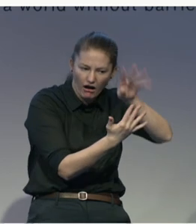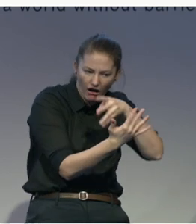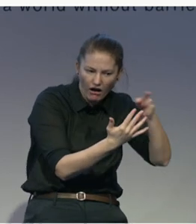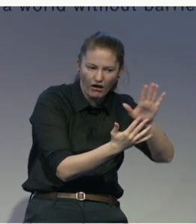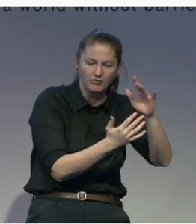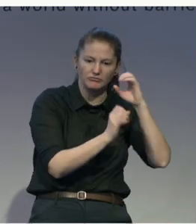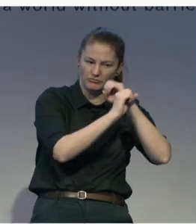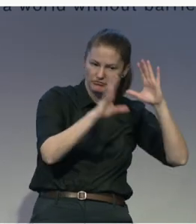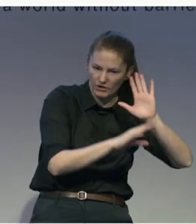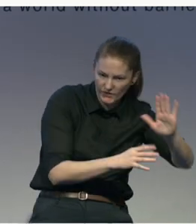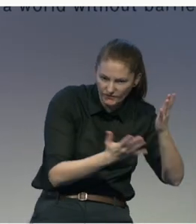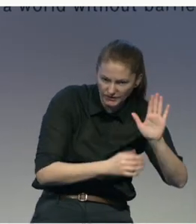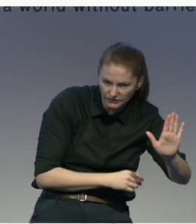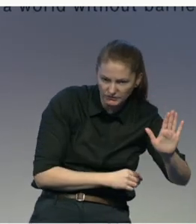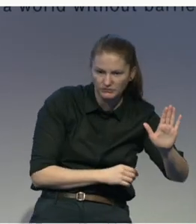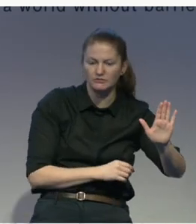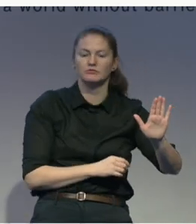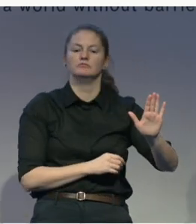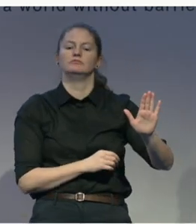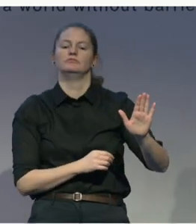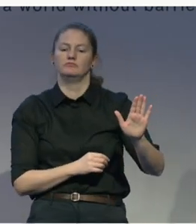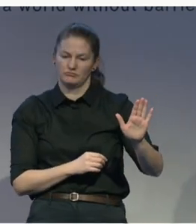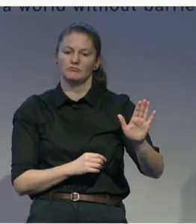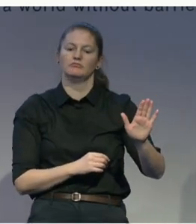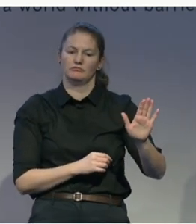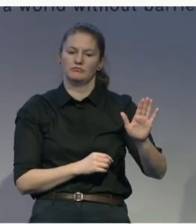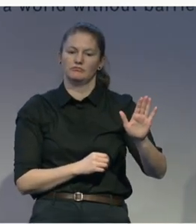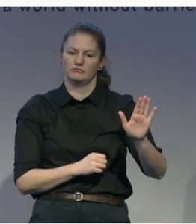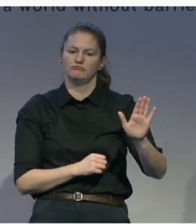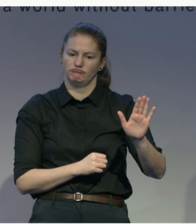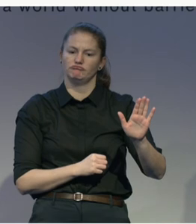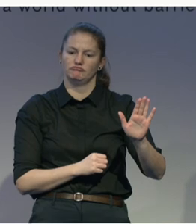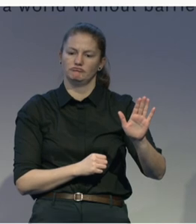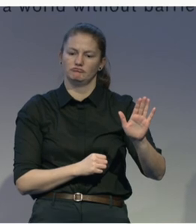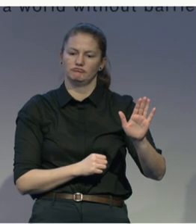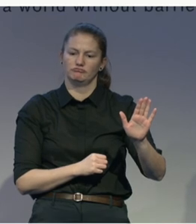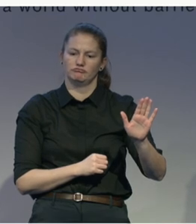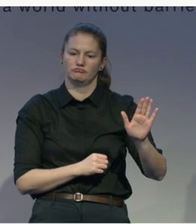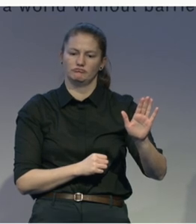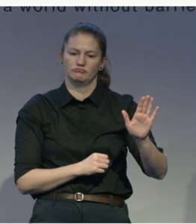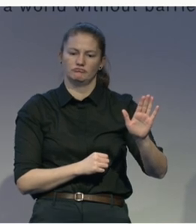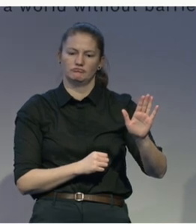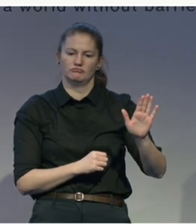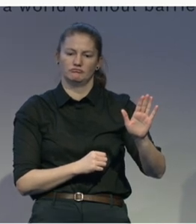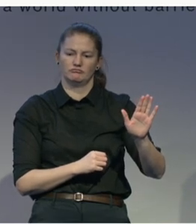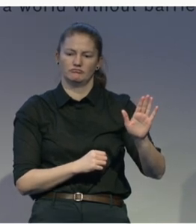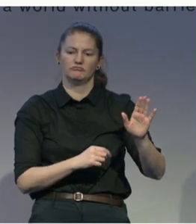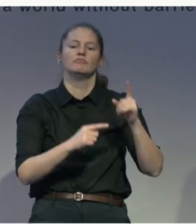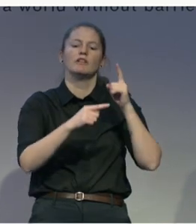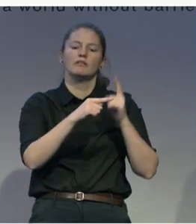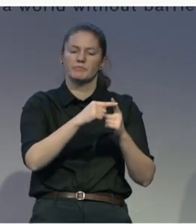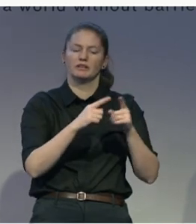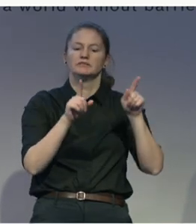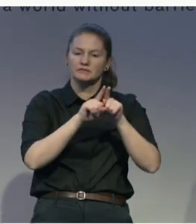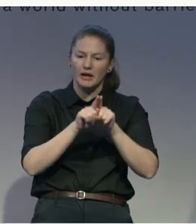the evaluation that the individual is not competitively employable. It's not a definition necessarily that we're in love with, because again, we